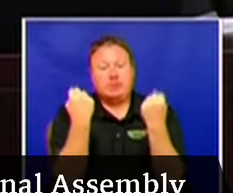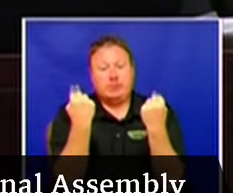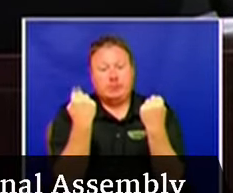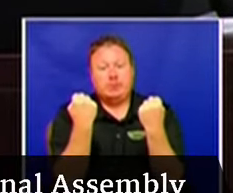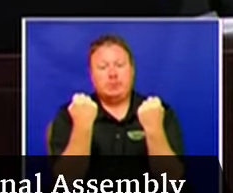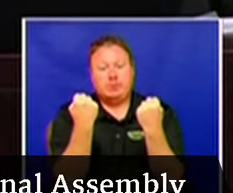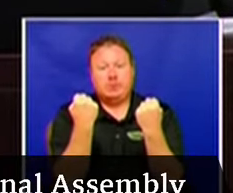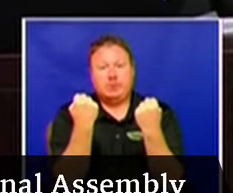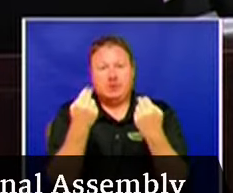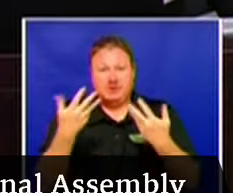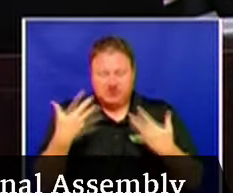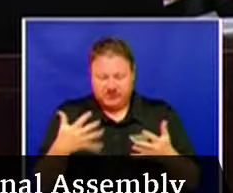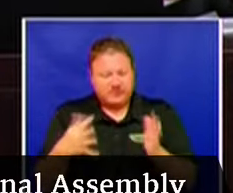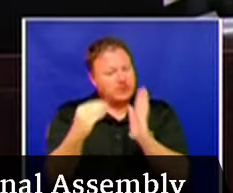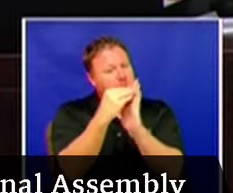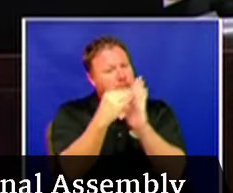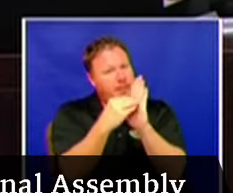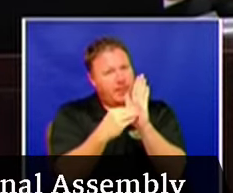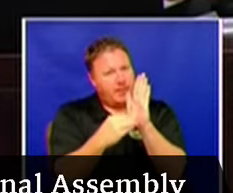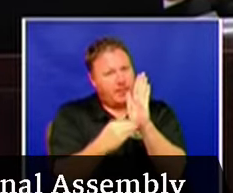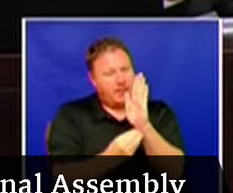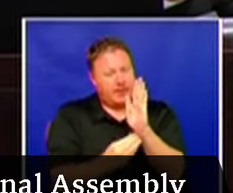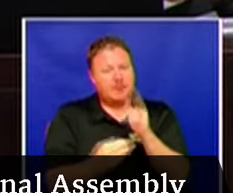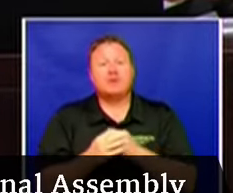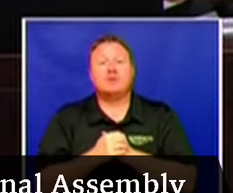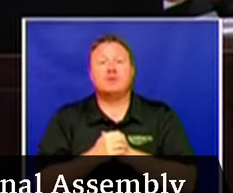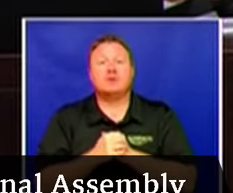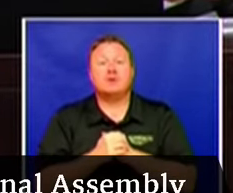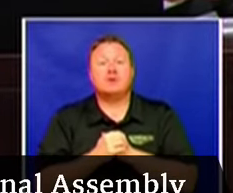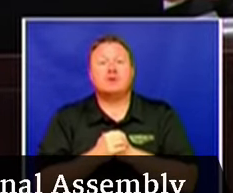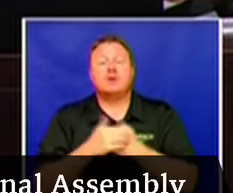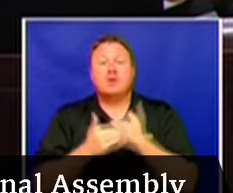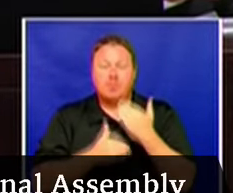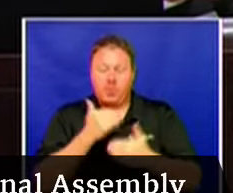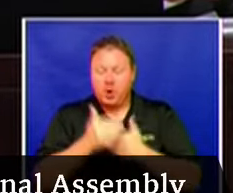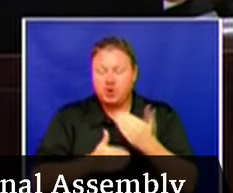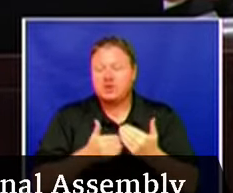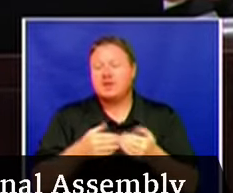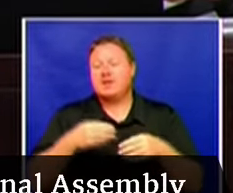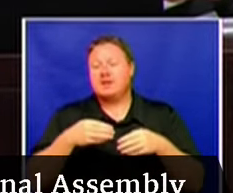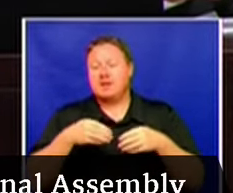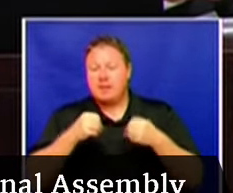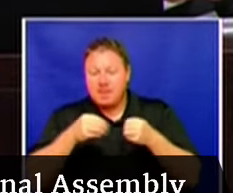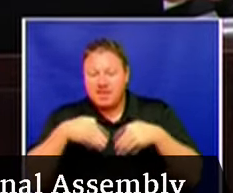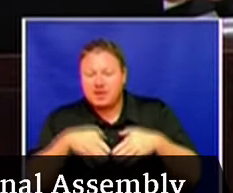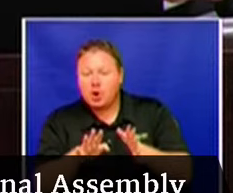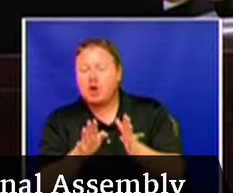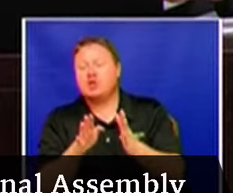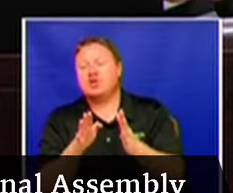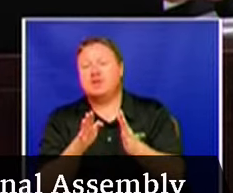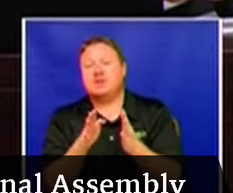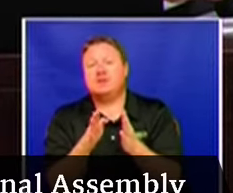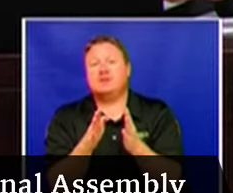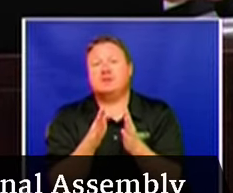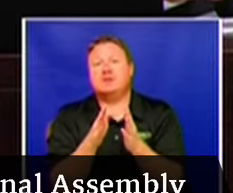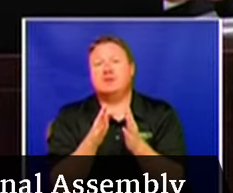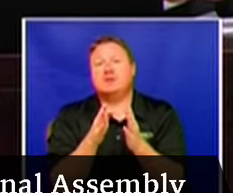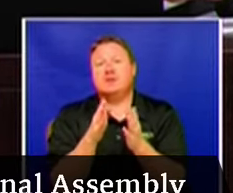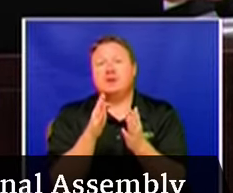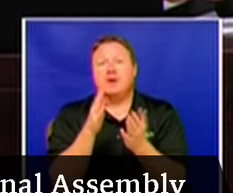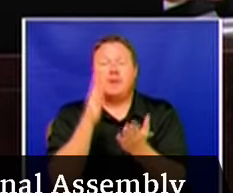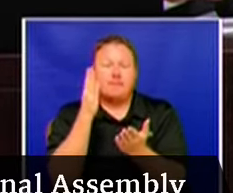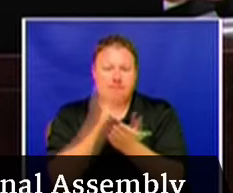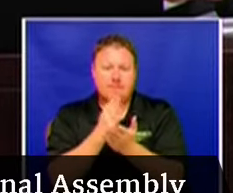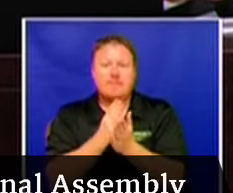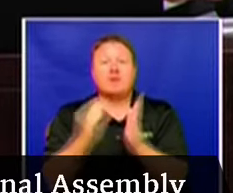have now been set in place. It requires processes and methodologies that should be deployed